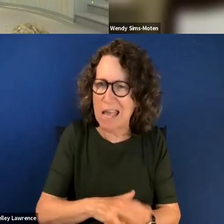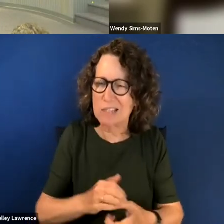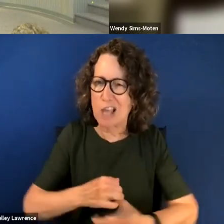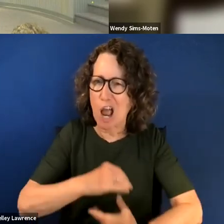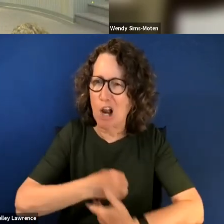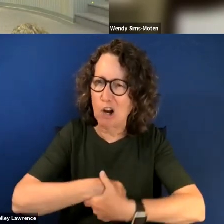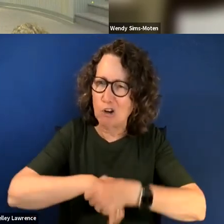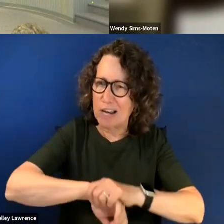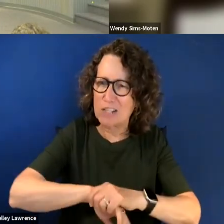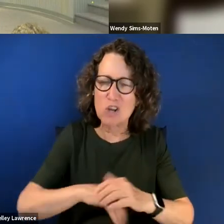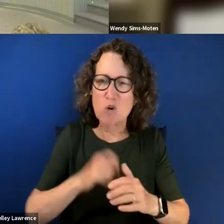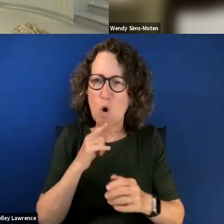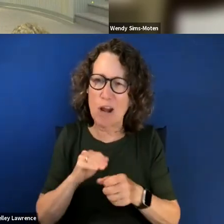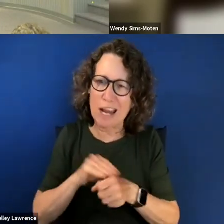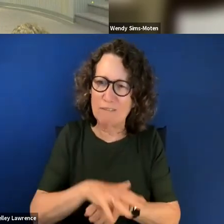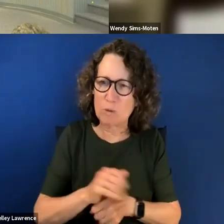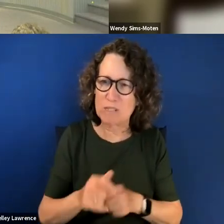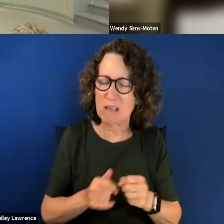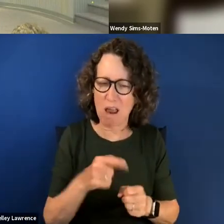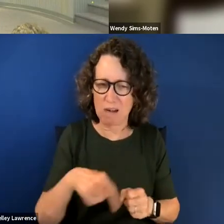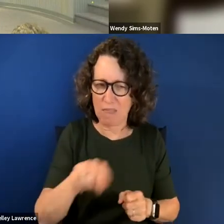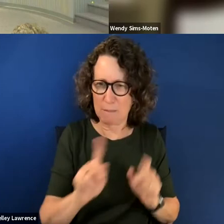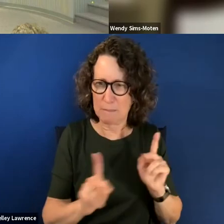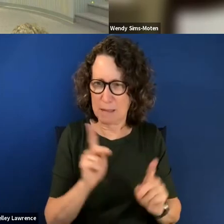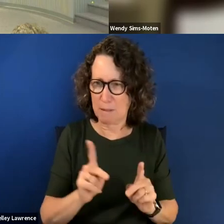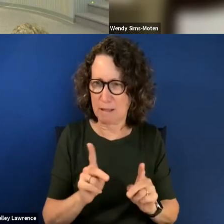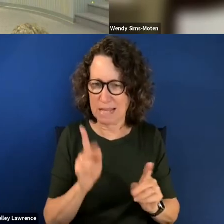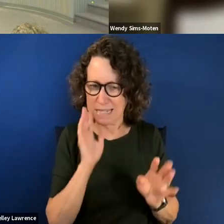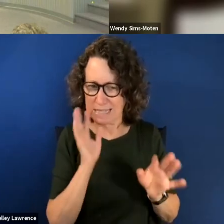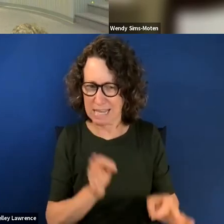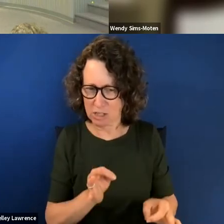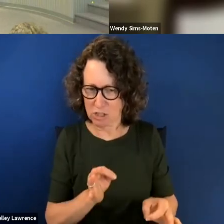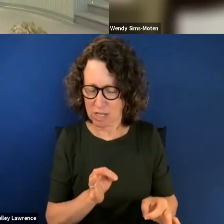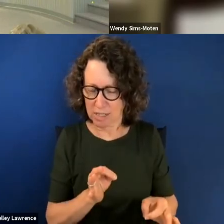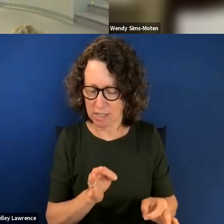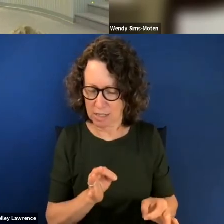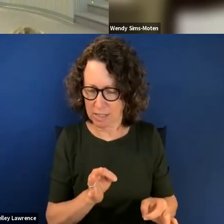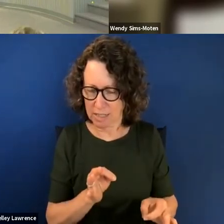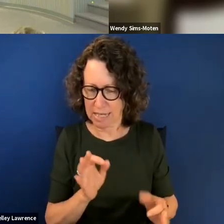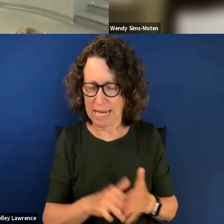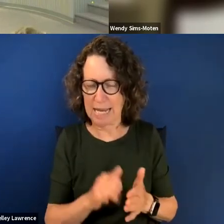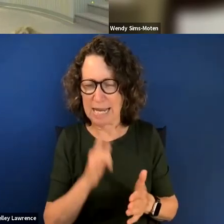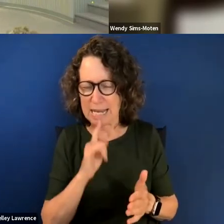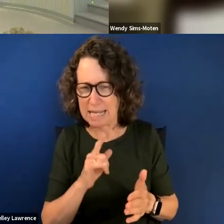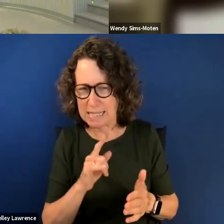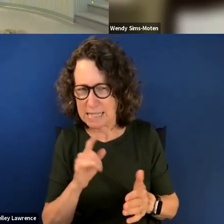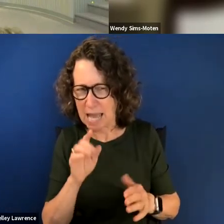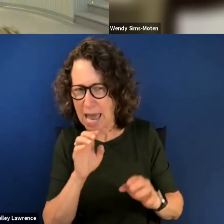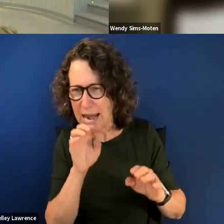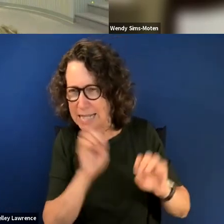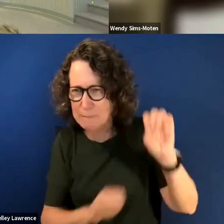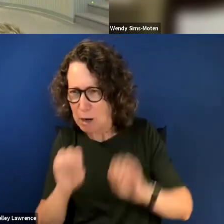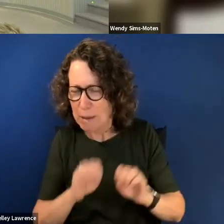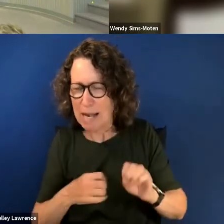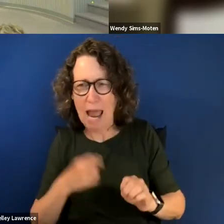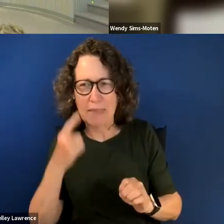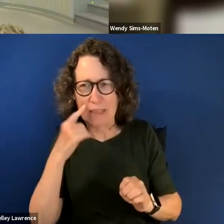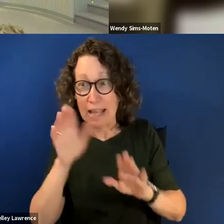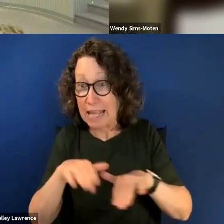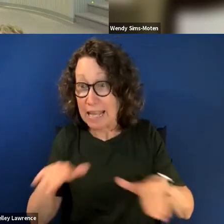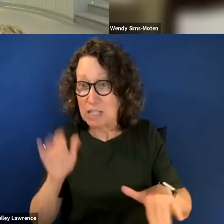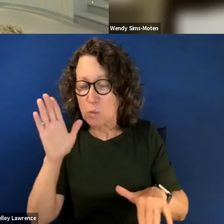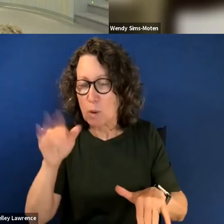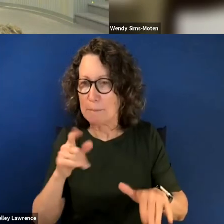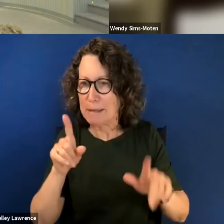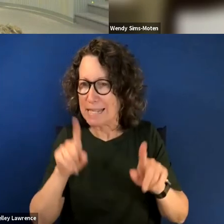undue influence on the subject's decision. Testing, it is a medical experiment. I believe these kids will be